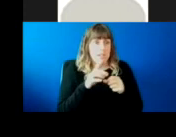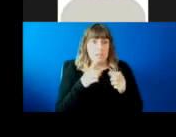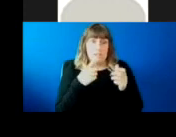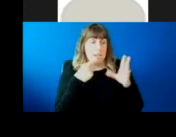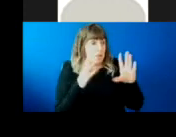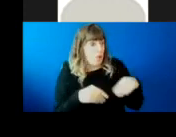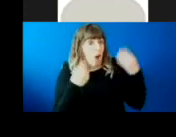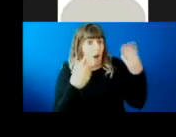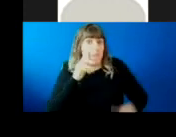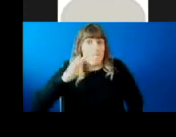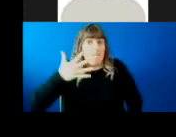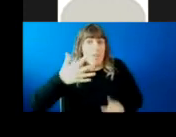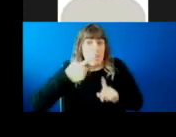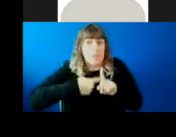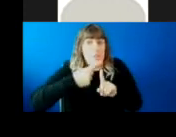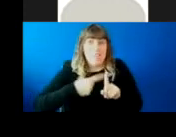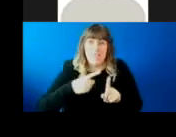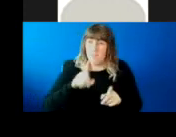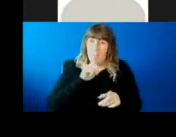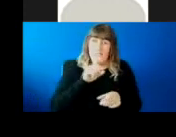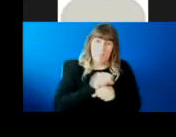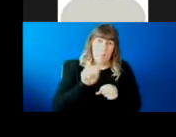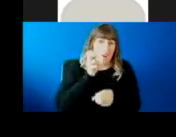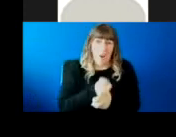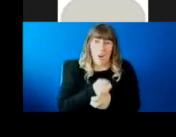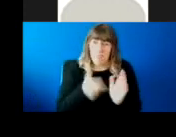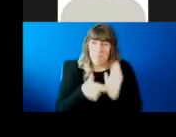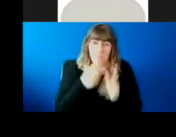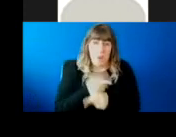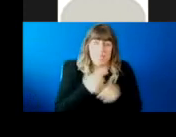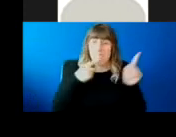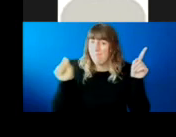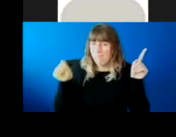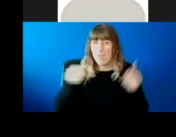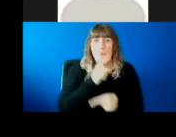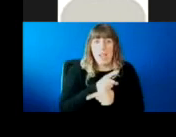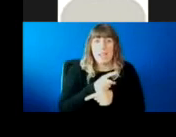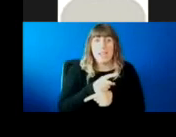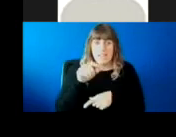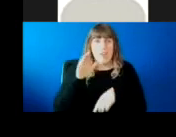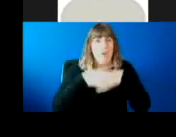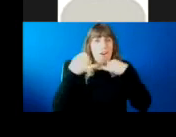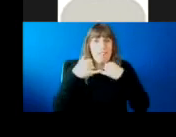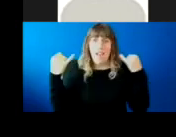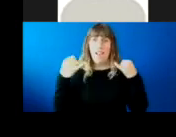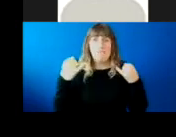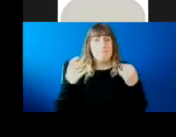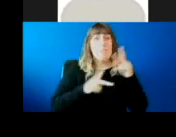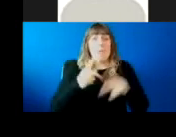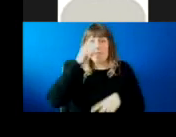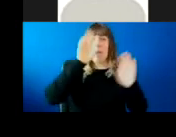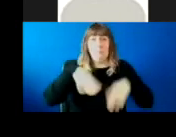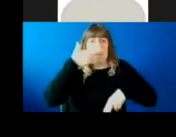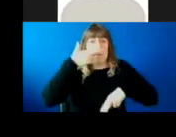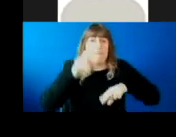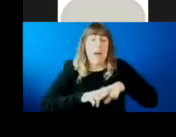And some of it's just hard work, right, Shannon? Yeah, social is, everyone goes into it thinking it's going to be fun and